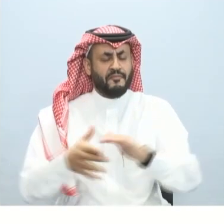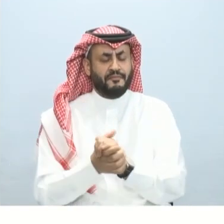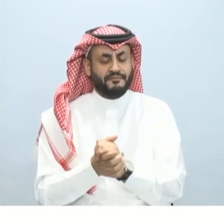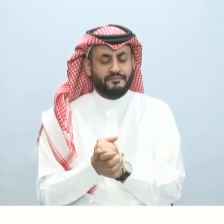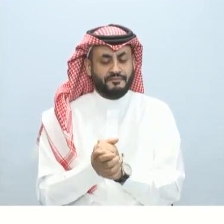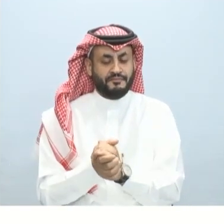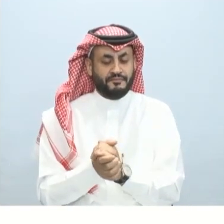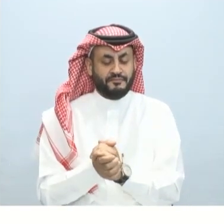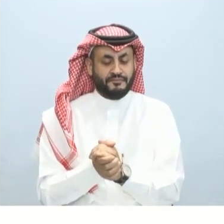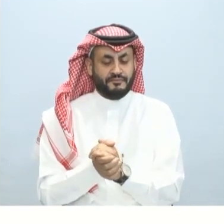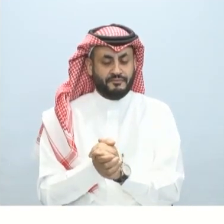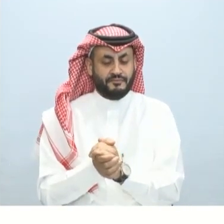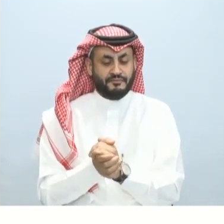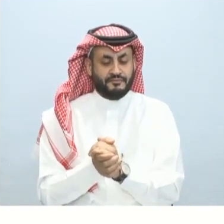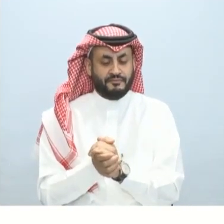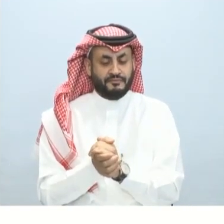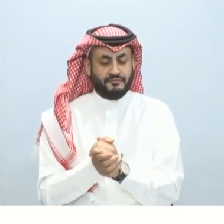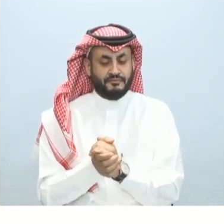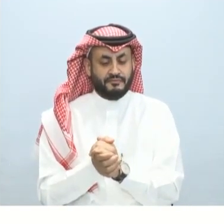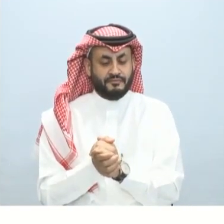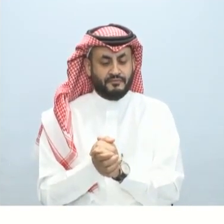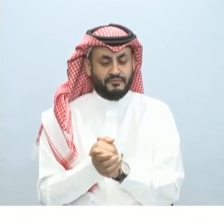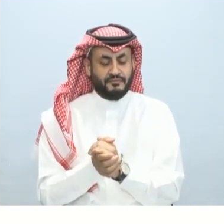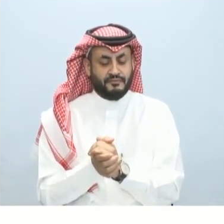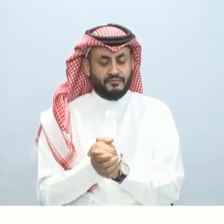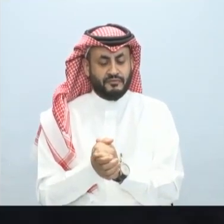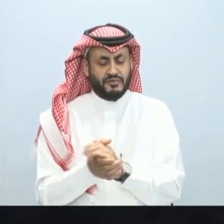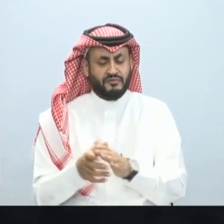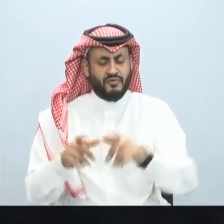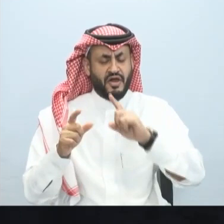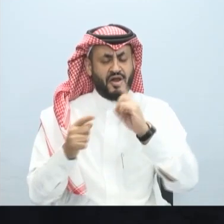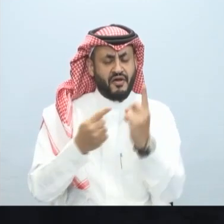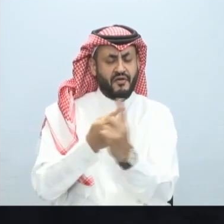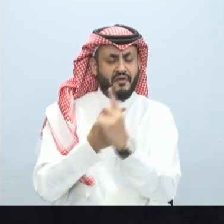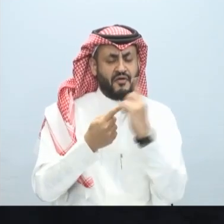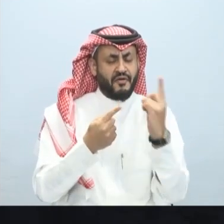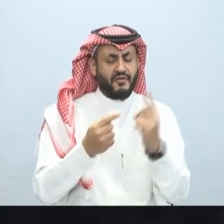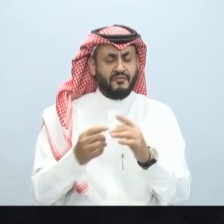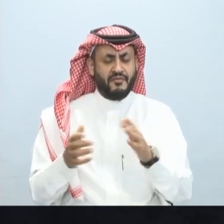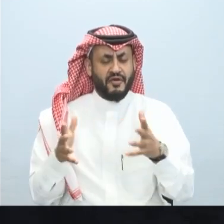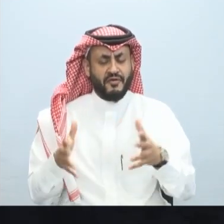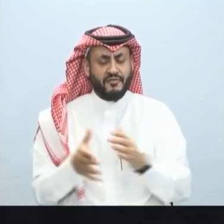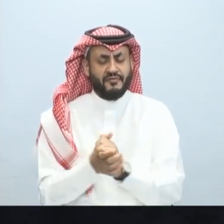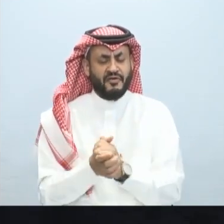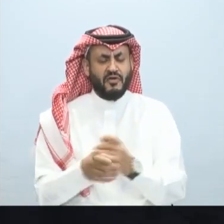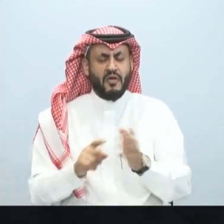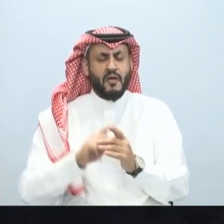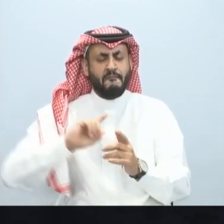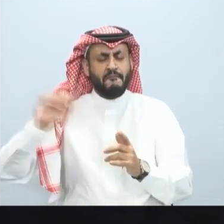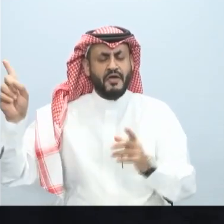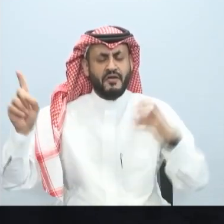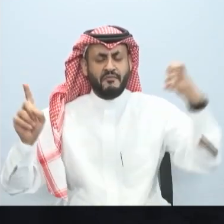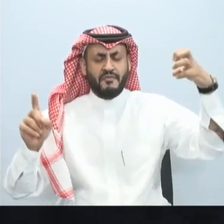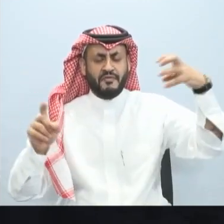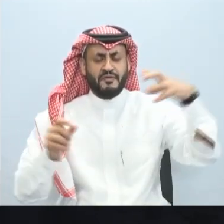Saturn, and Uranus have the cold rings. They are known to be cold planets because they are further from the Sun, and they have